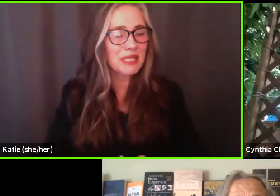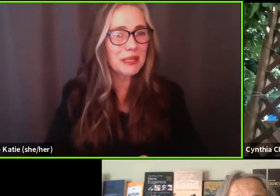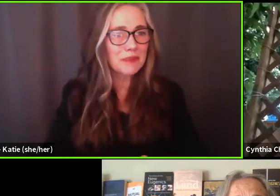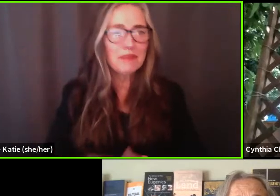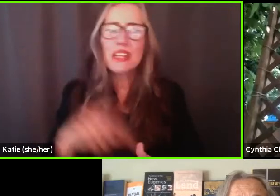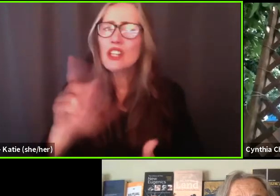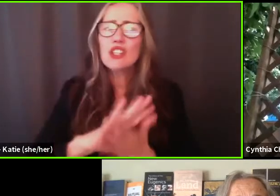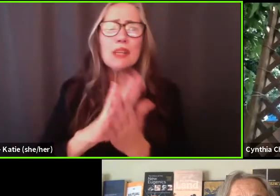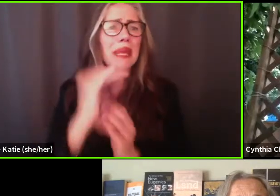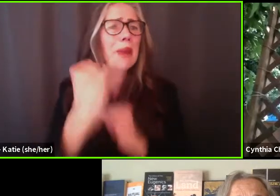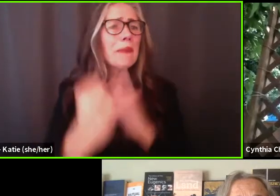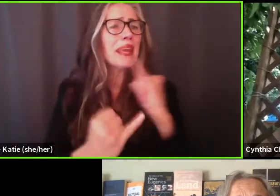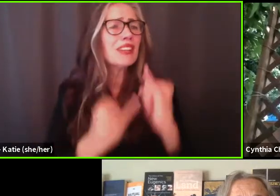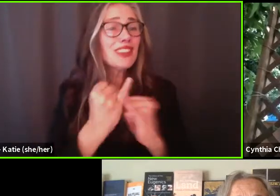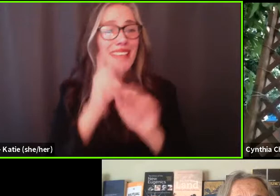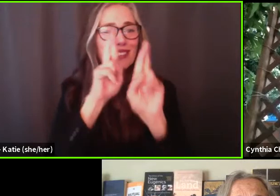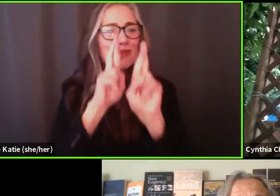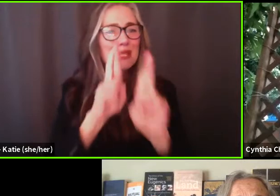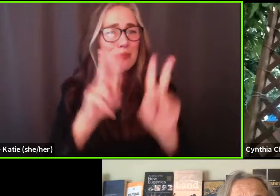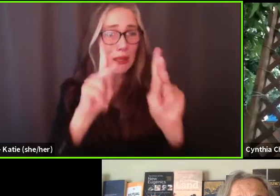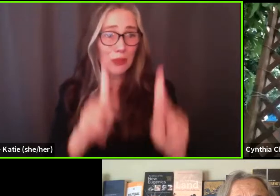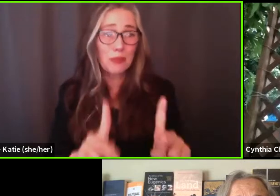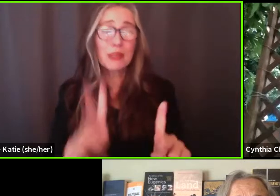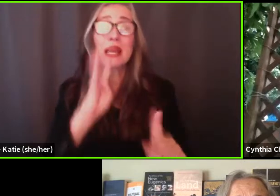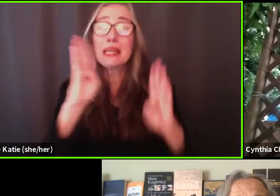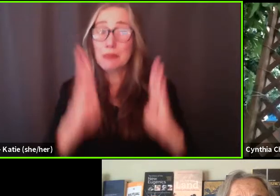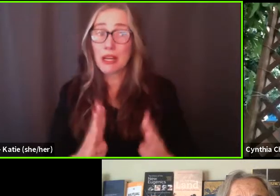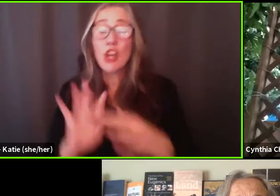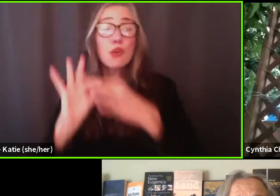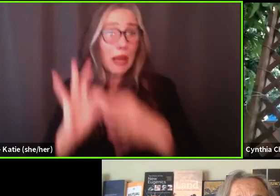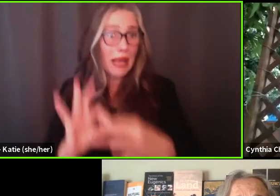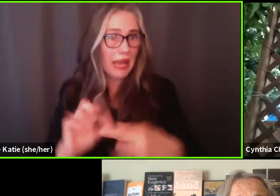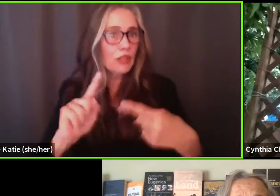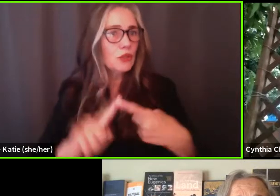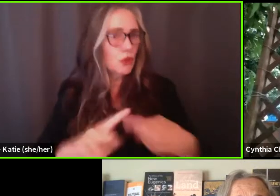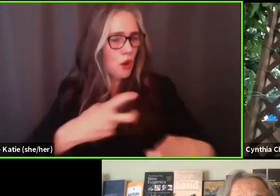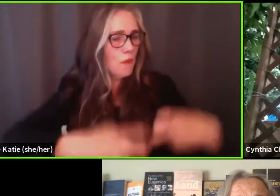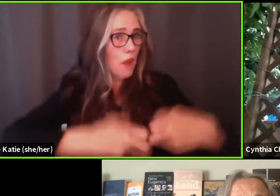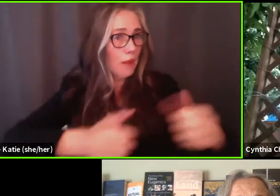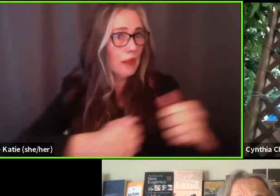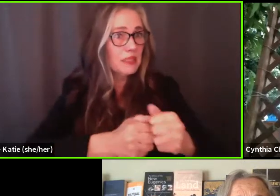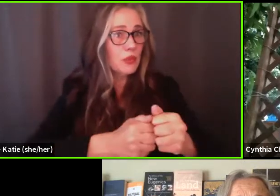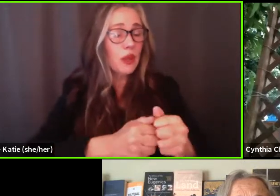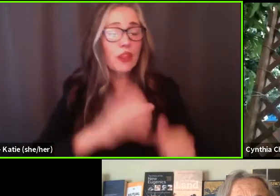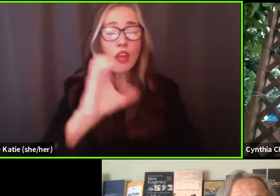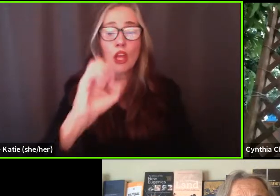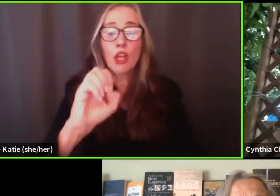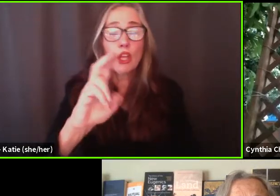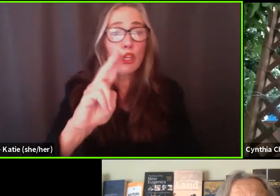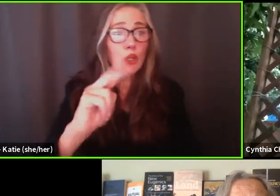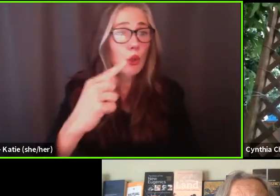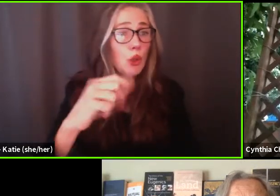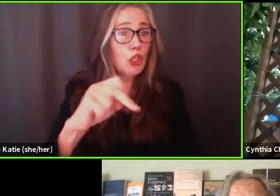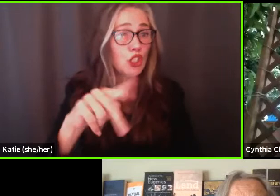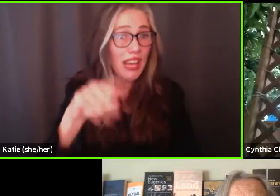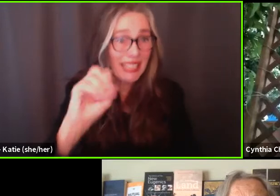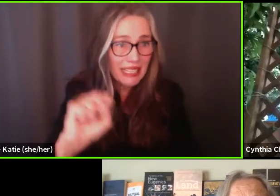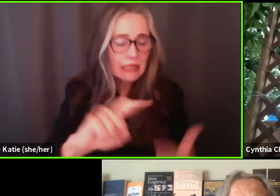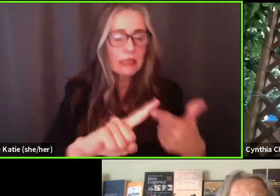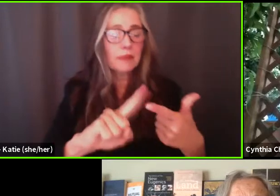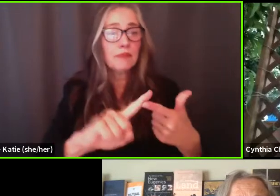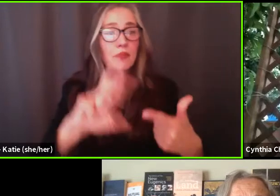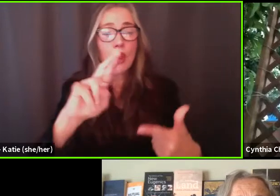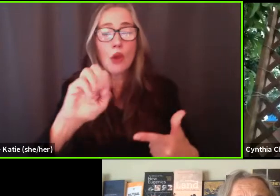respected and acclaimed speaker on issues of eugenics and racial justice and reproductive justice